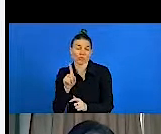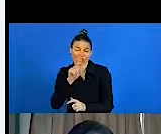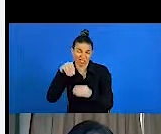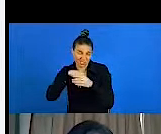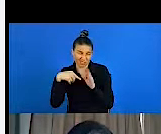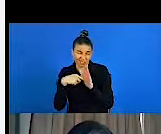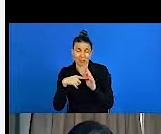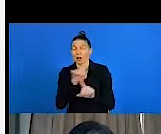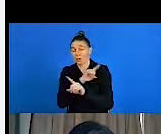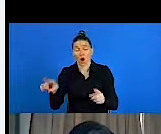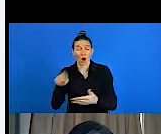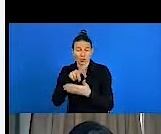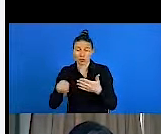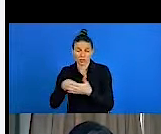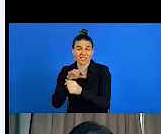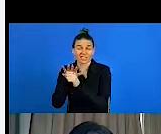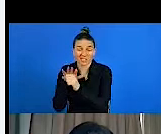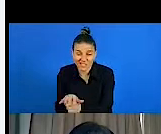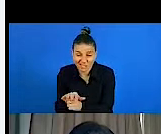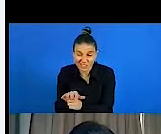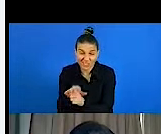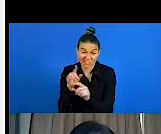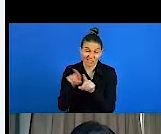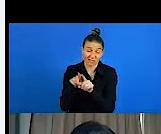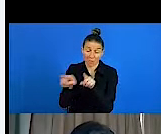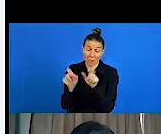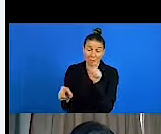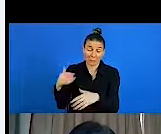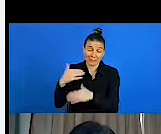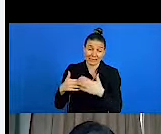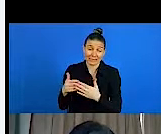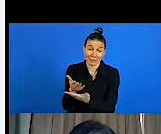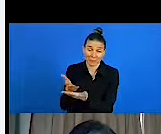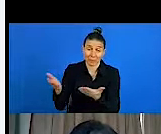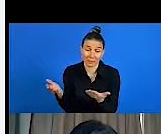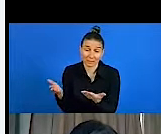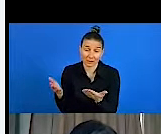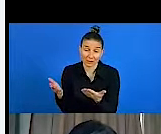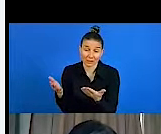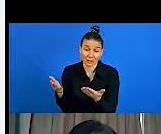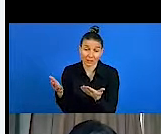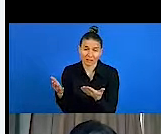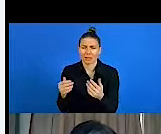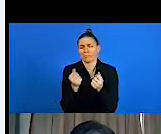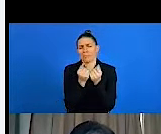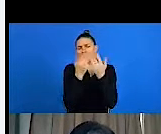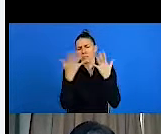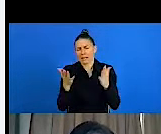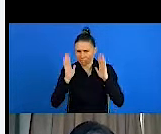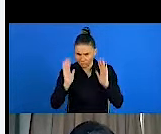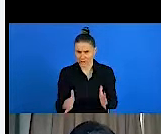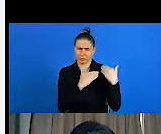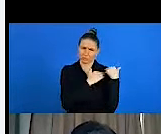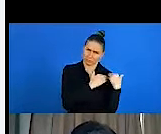One is to identify the risks and impacts faced by, from our projects faced by persons with disabilities and ensuring